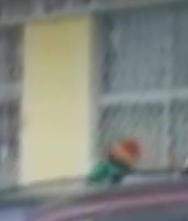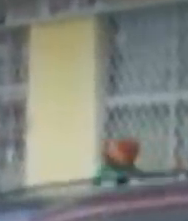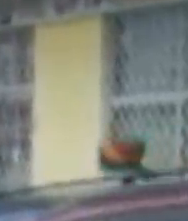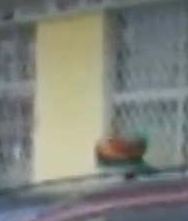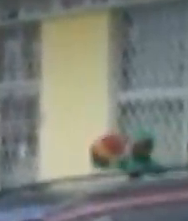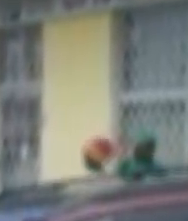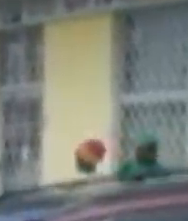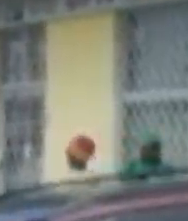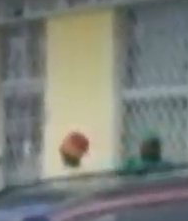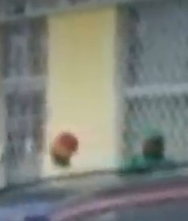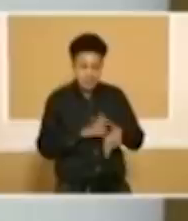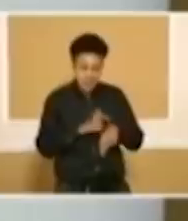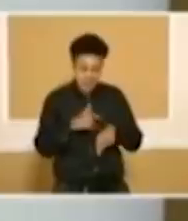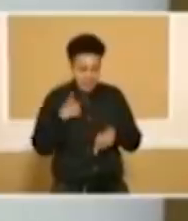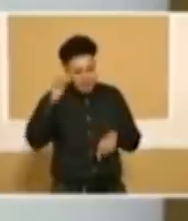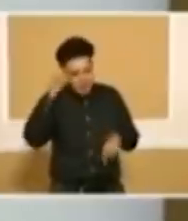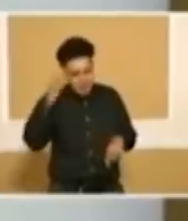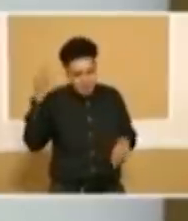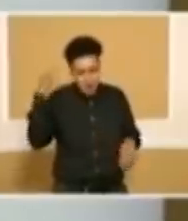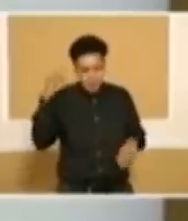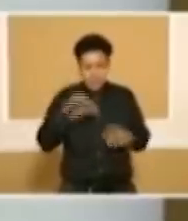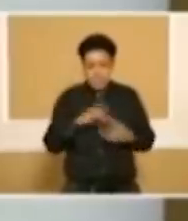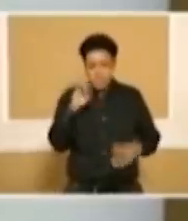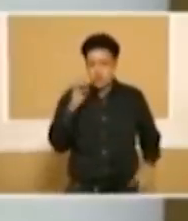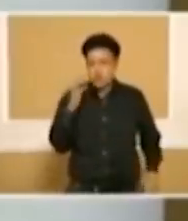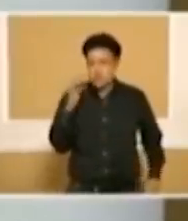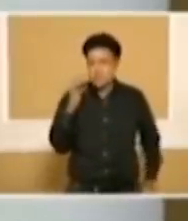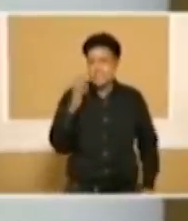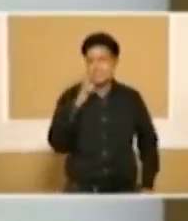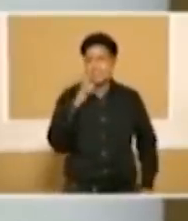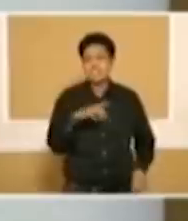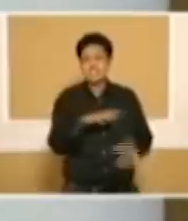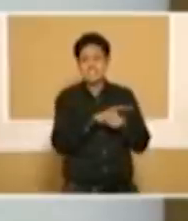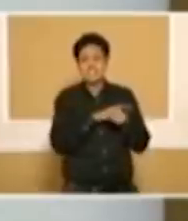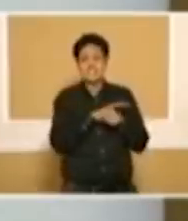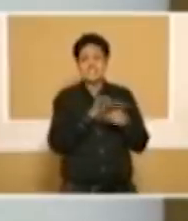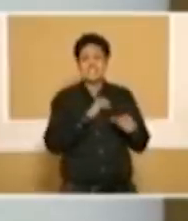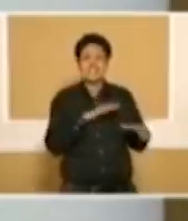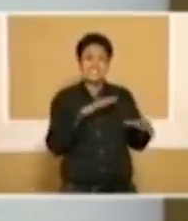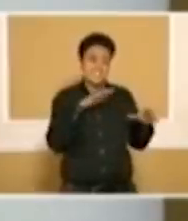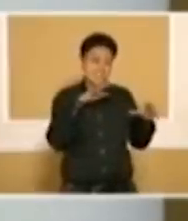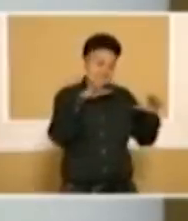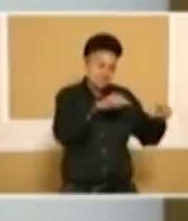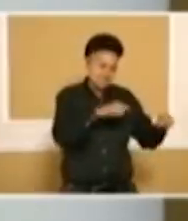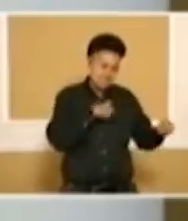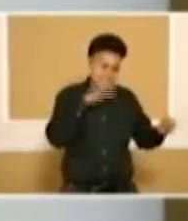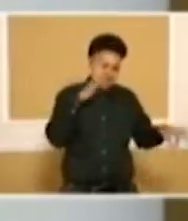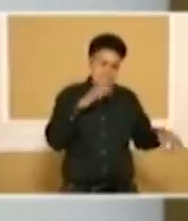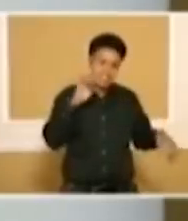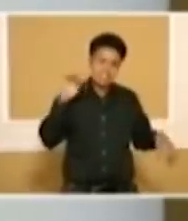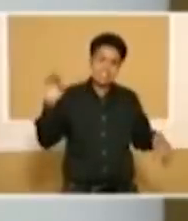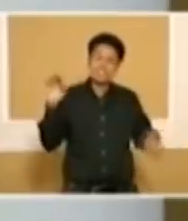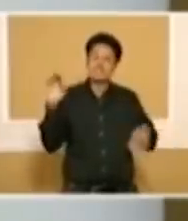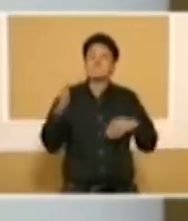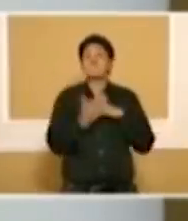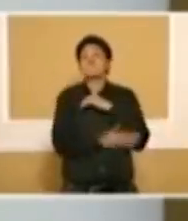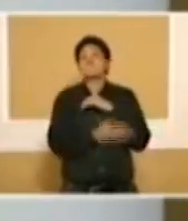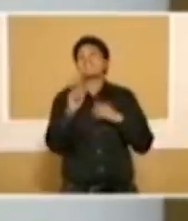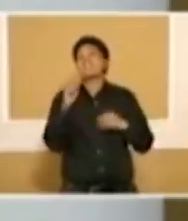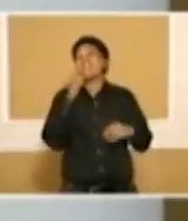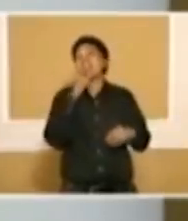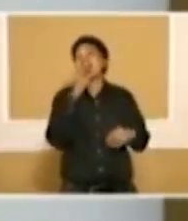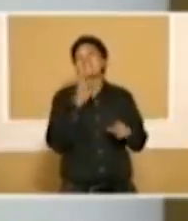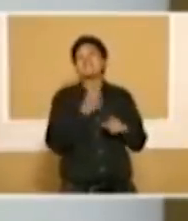I remember at the time, in 2016, the constituency I took, a rural constituency, East Rural St. Andrew,